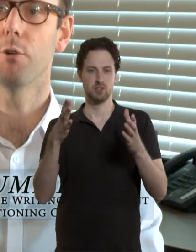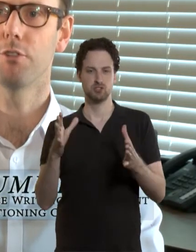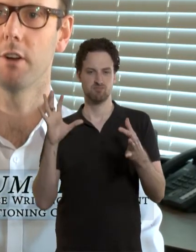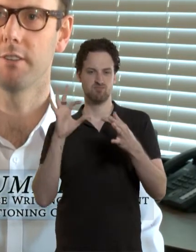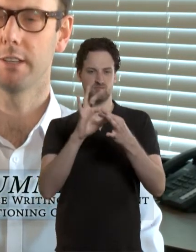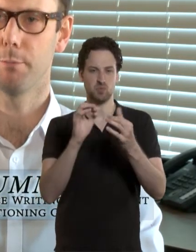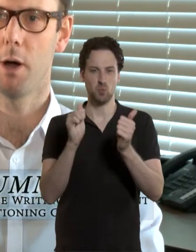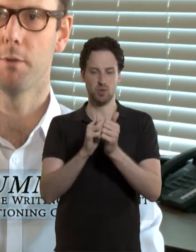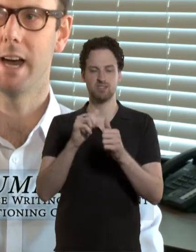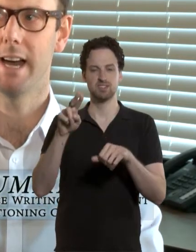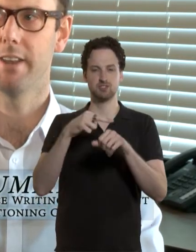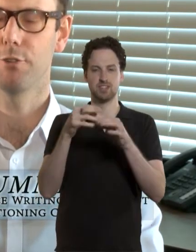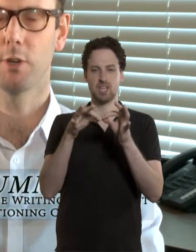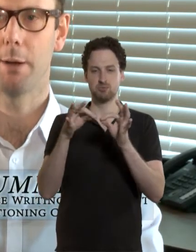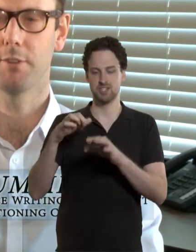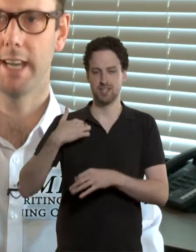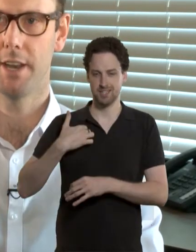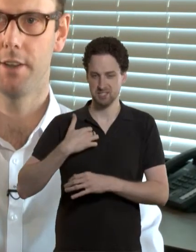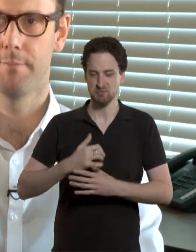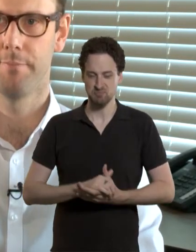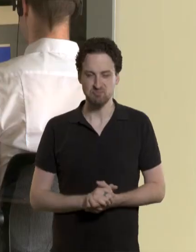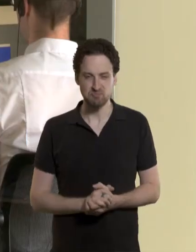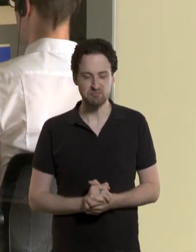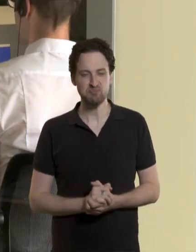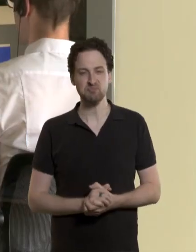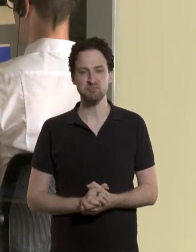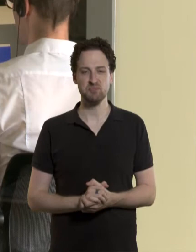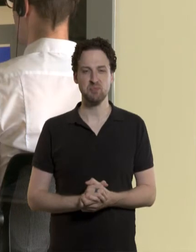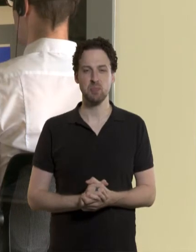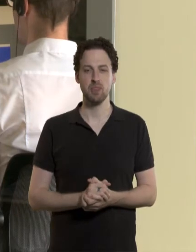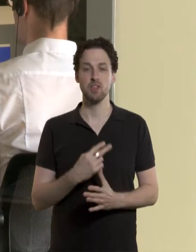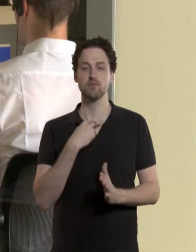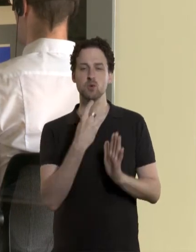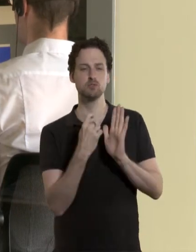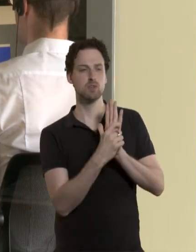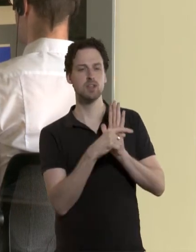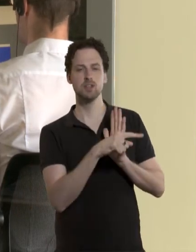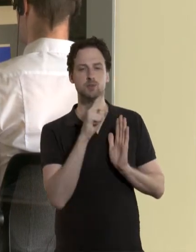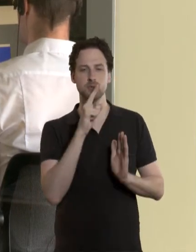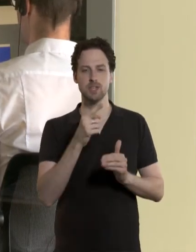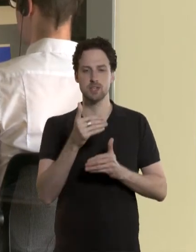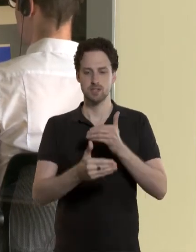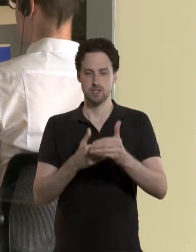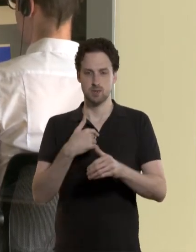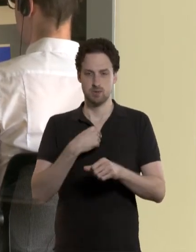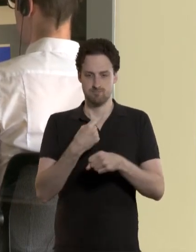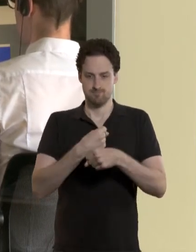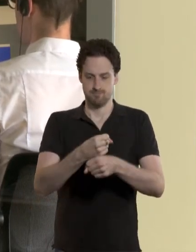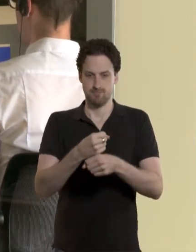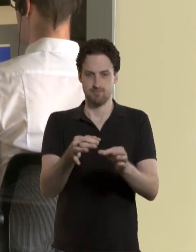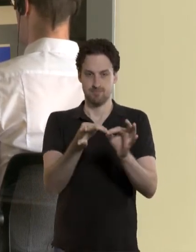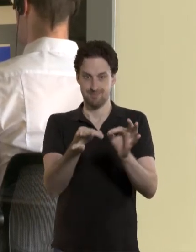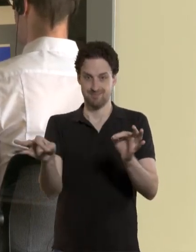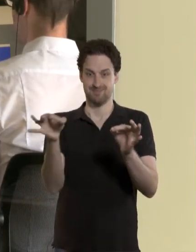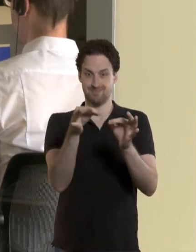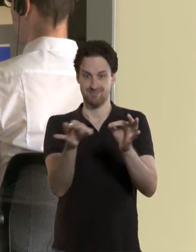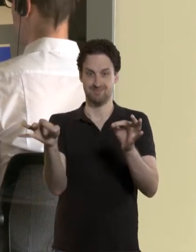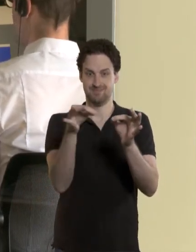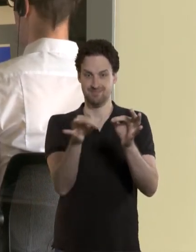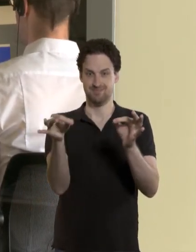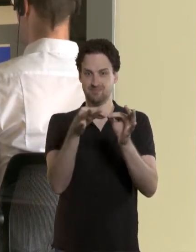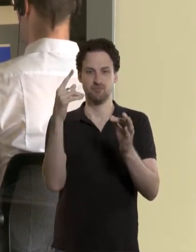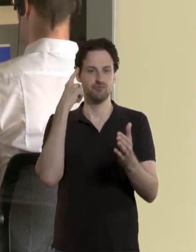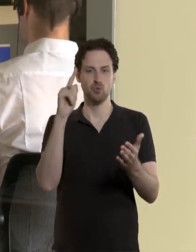the voice writing department at National Captioning Canada. Voice writing is the process by which we